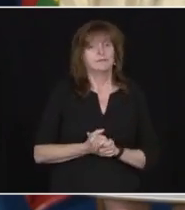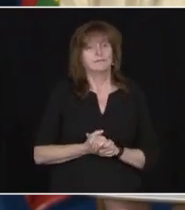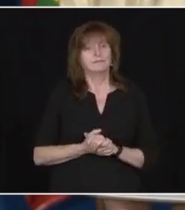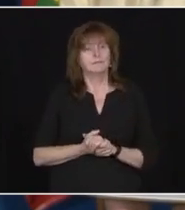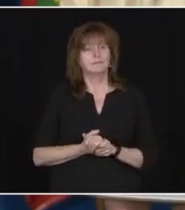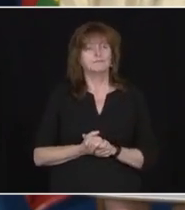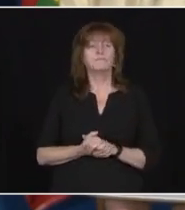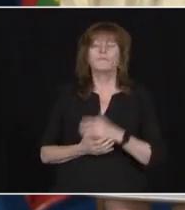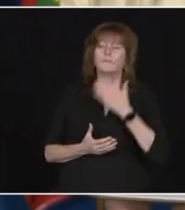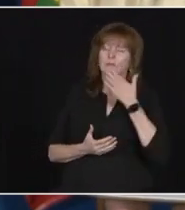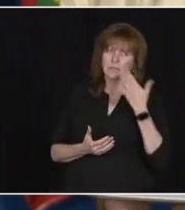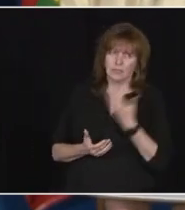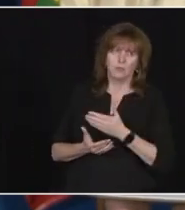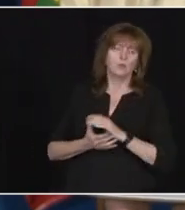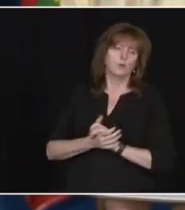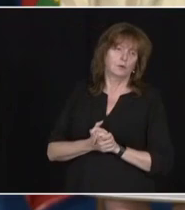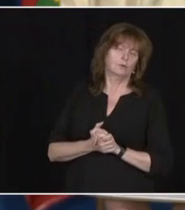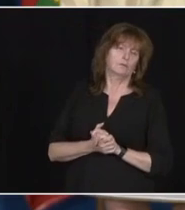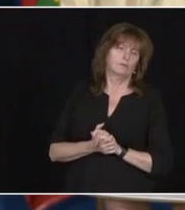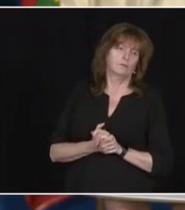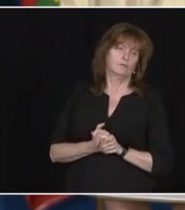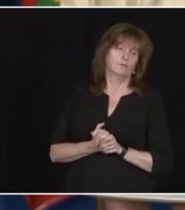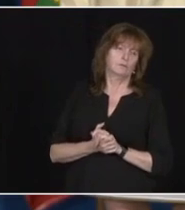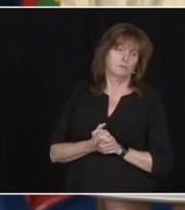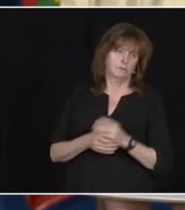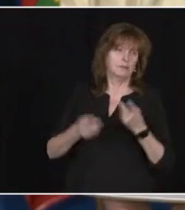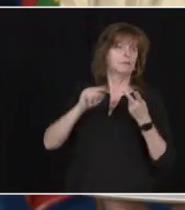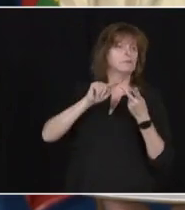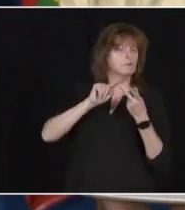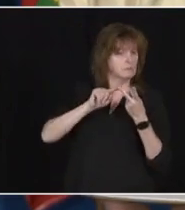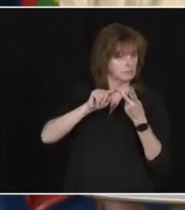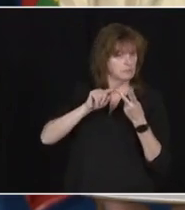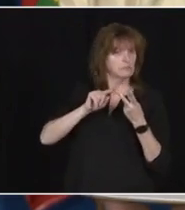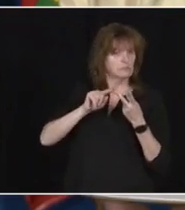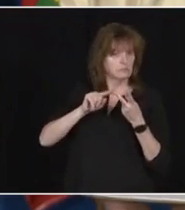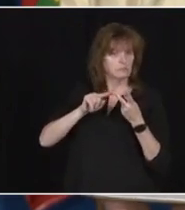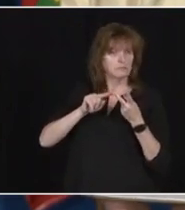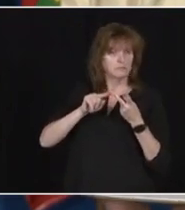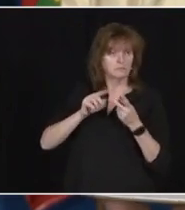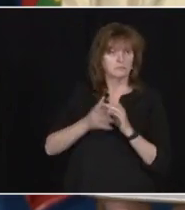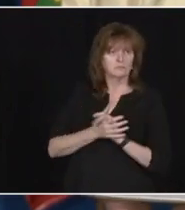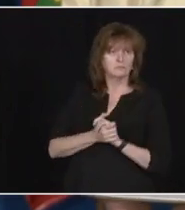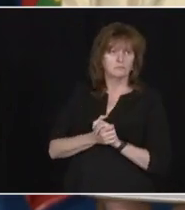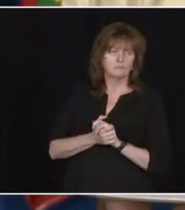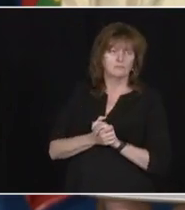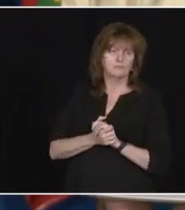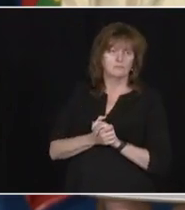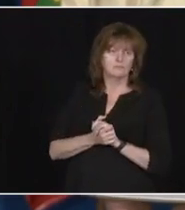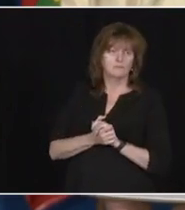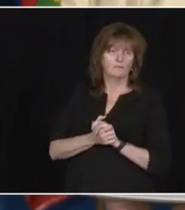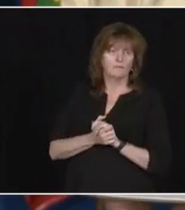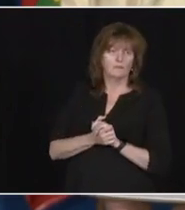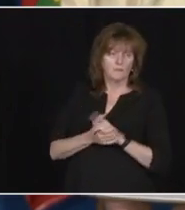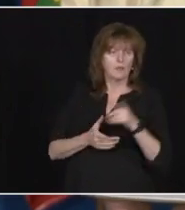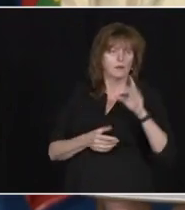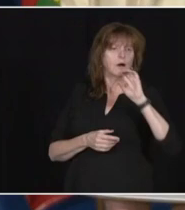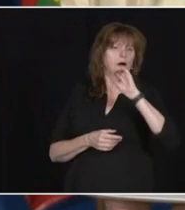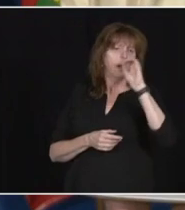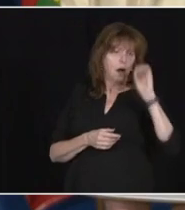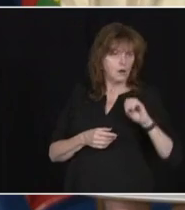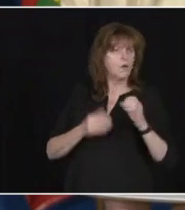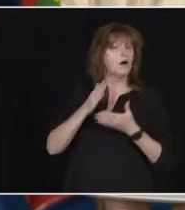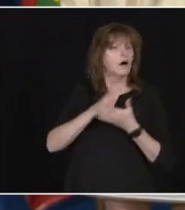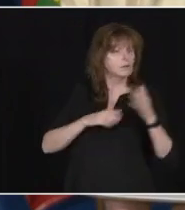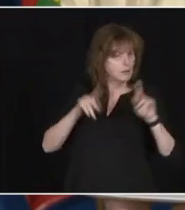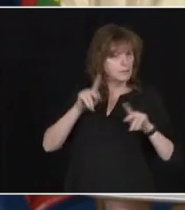Thank you. And on another topic, some cottage owners in Ottawa want to access their cottages in the Gatineau